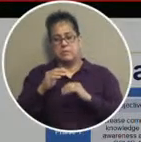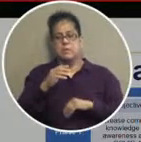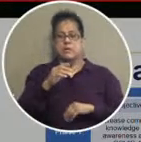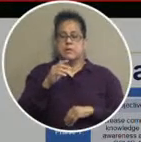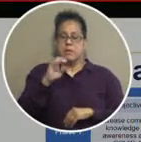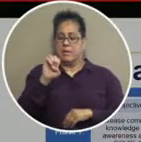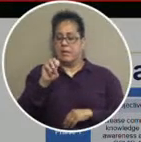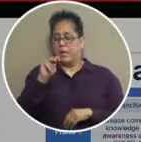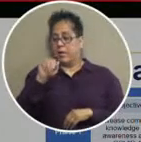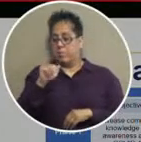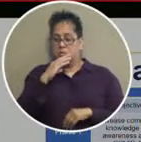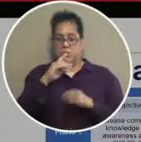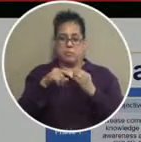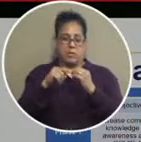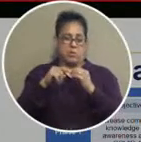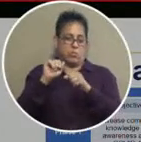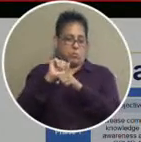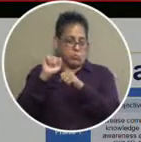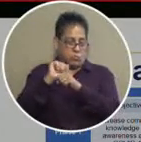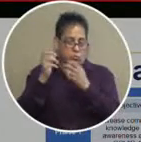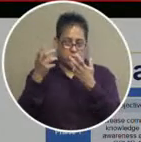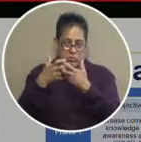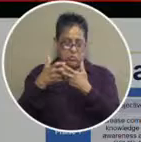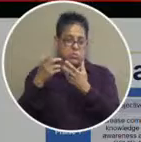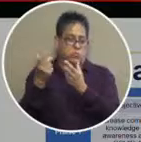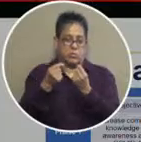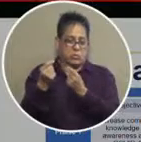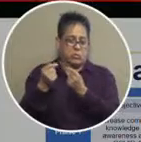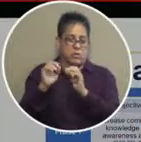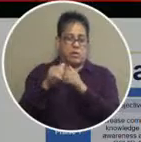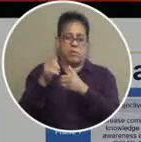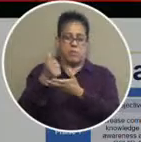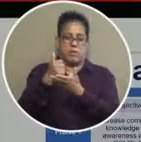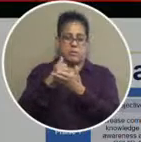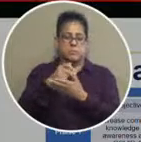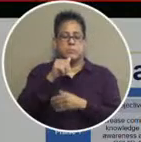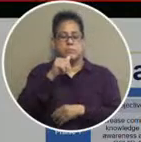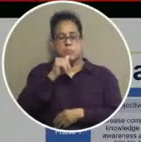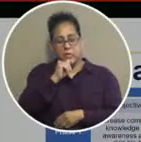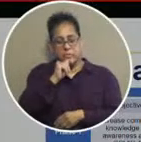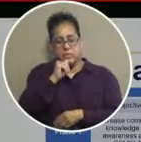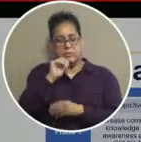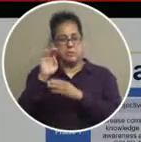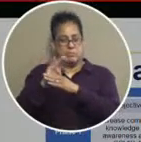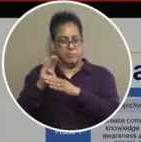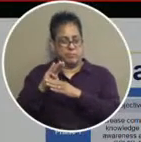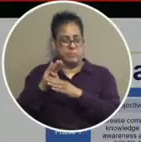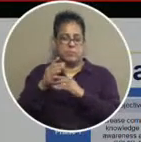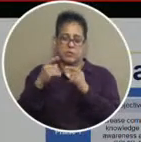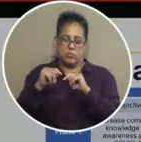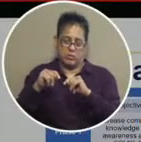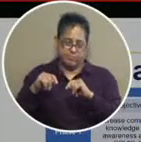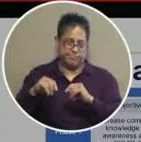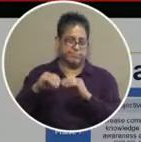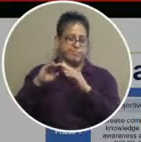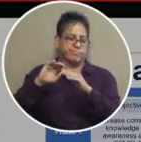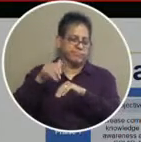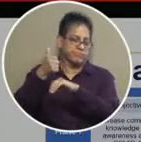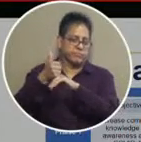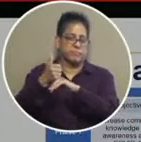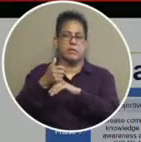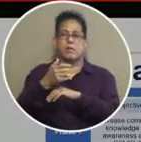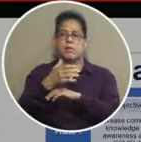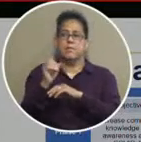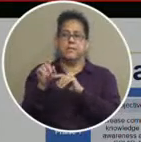about the partnerships and the work that they've been doing around helping private entities and businesses stand back up. They've been working with